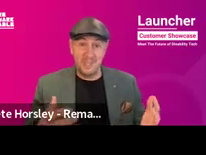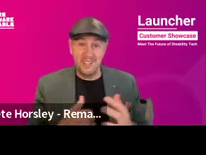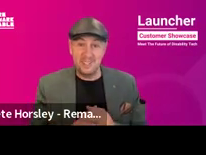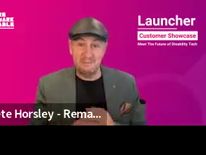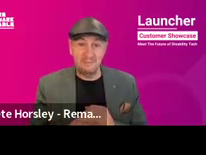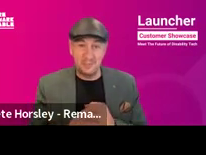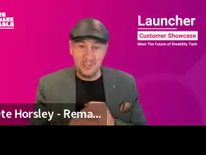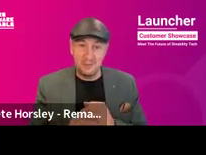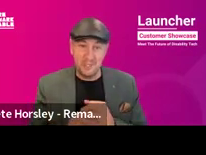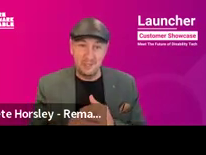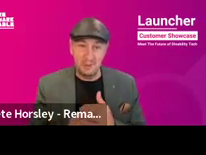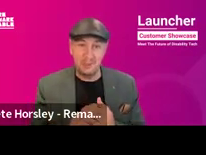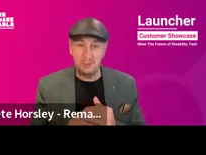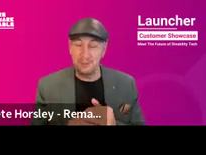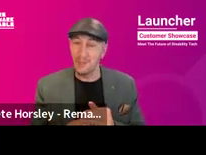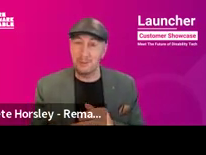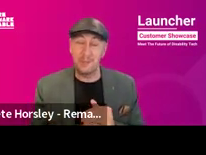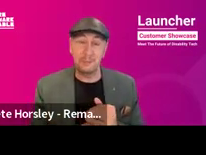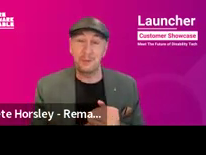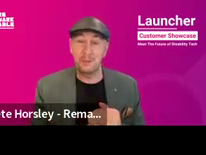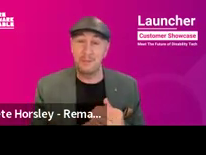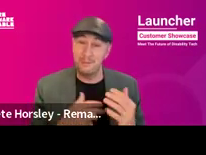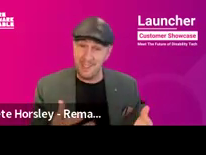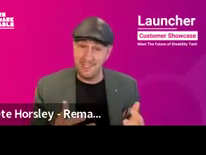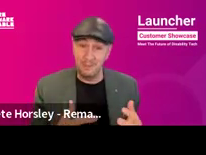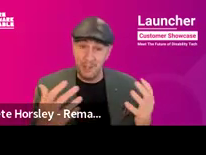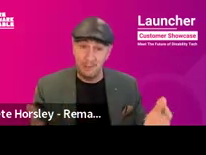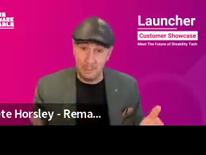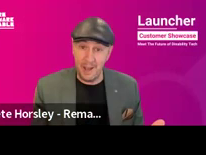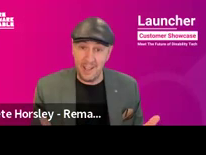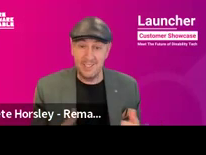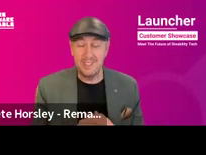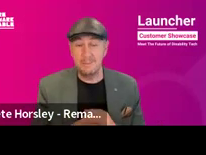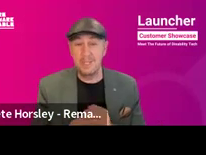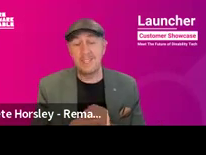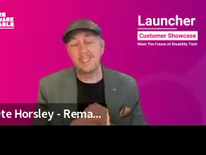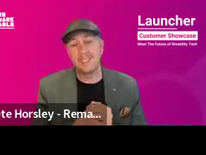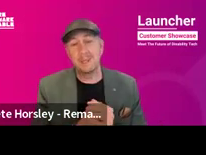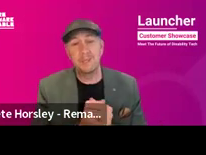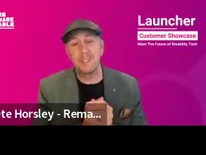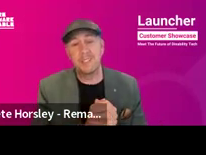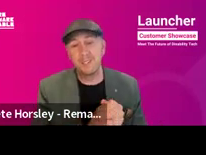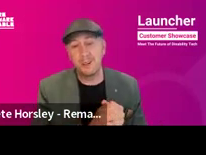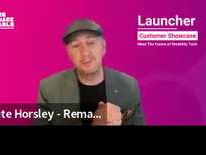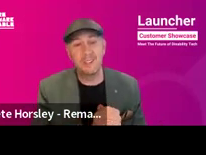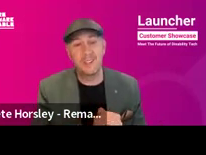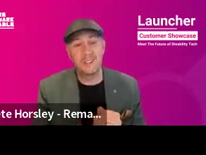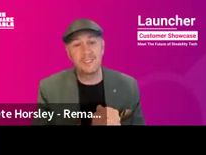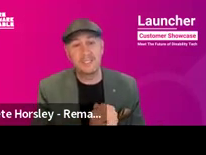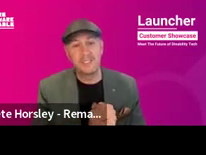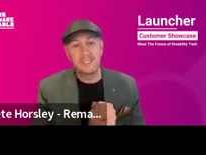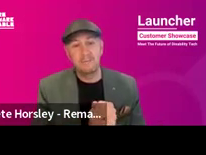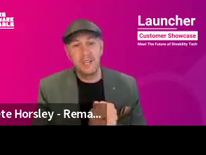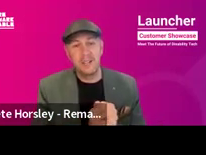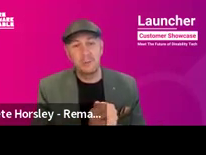Next, Launcher is only possible also with the support of our partners, and in particular TPG Telecom